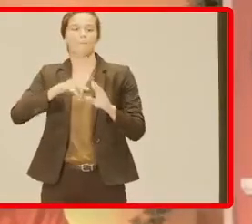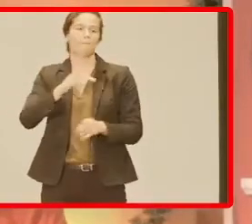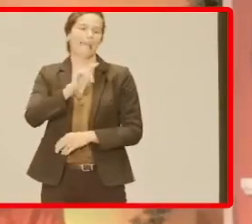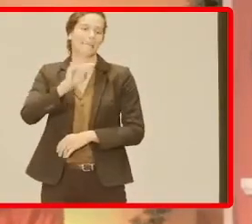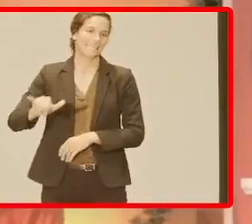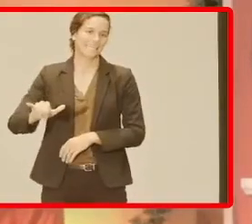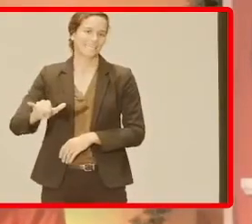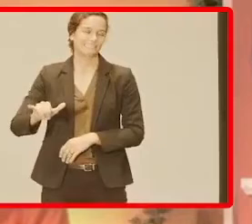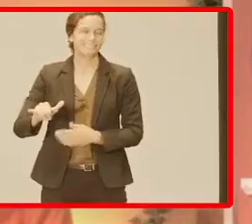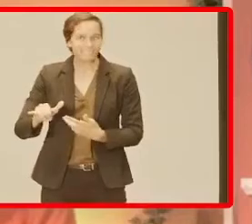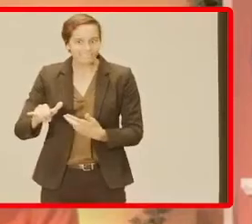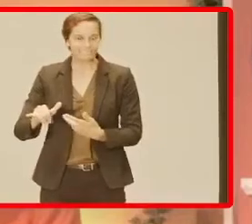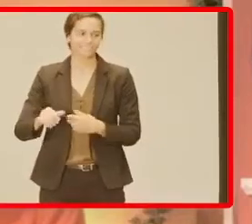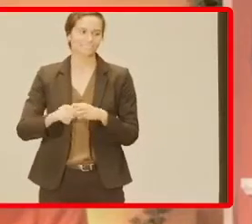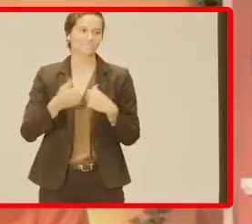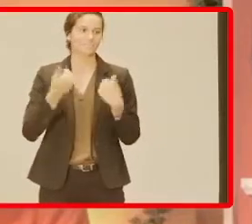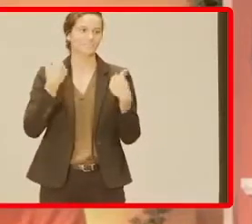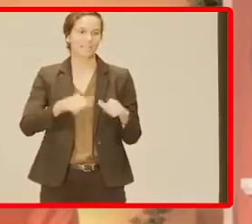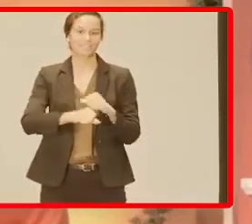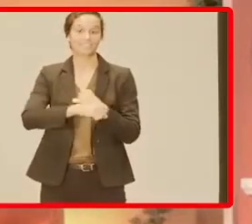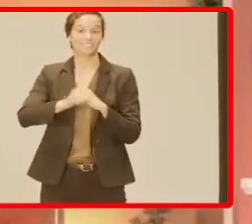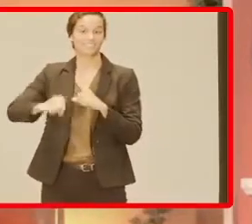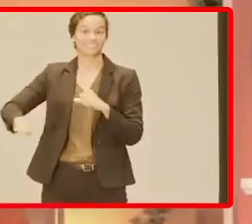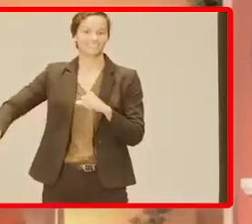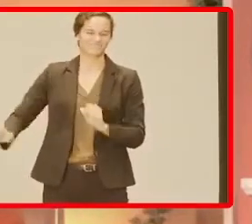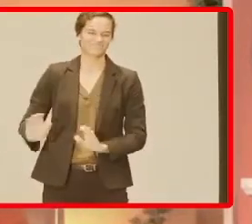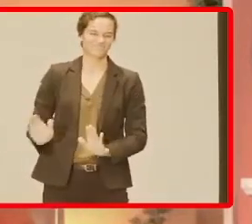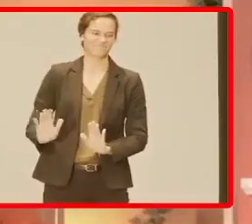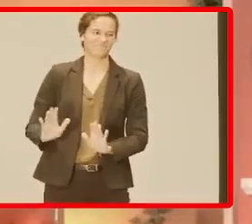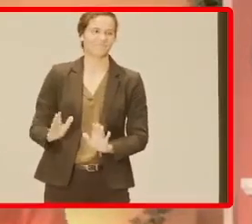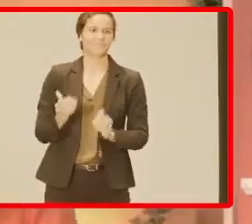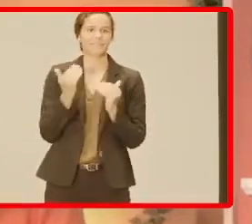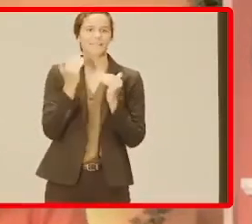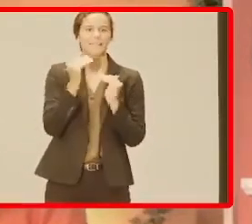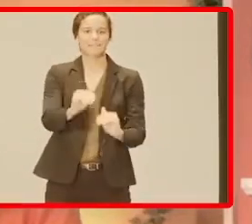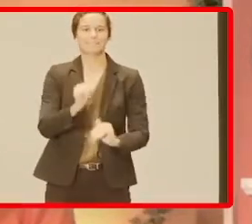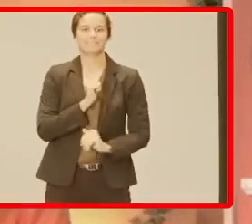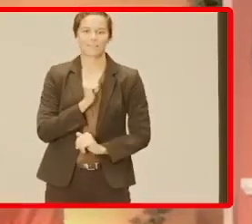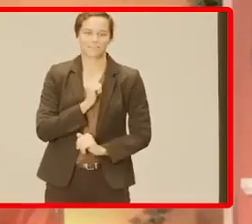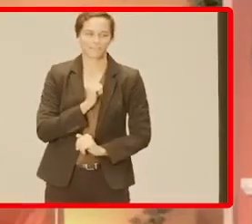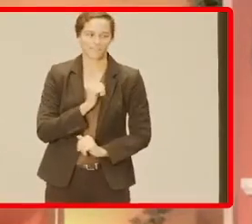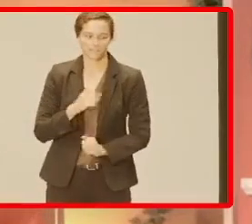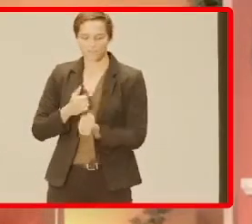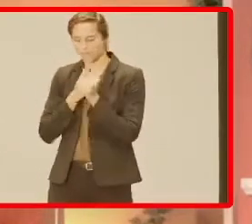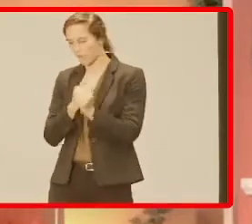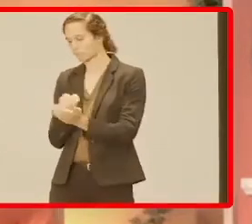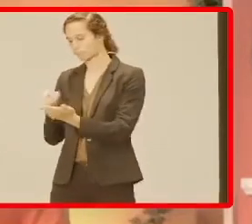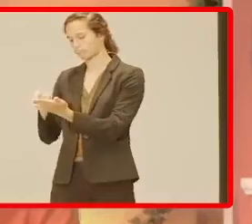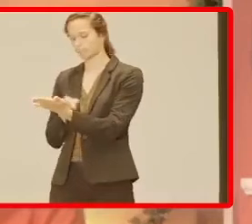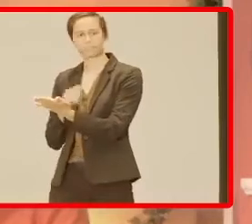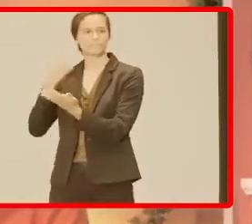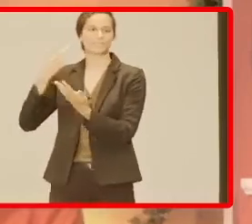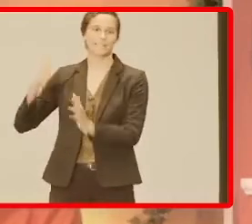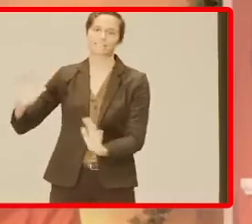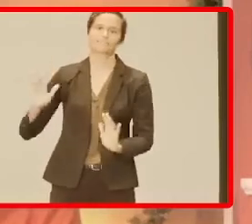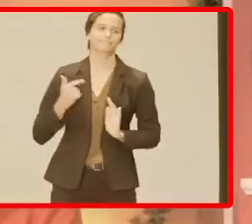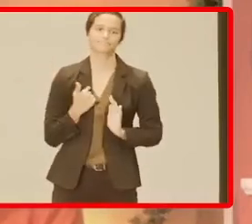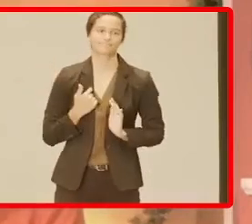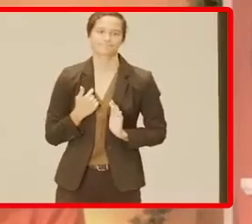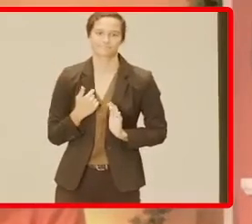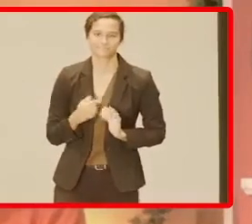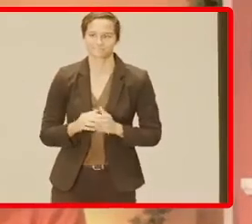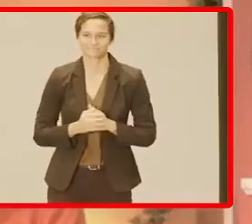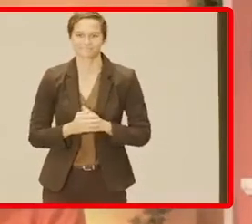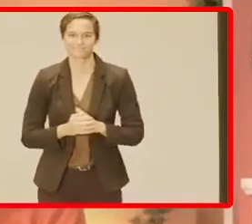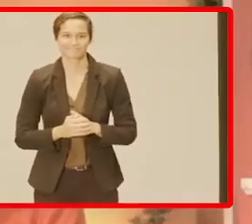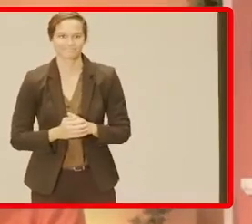trying to, limit my words. That's why I'm going to follow what I wrote. Let's get others to